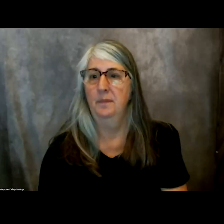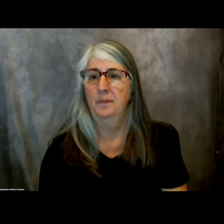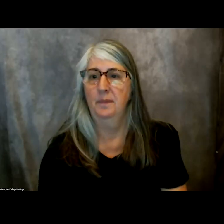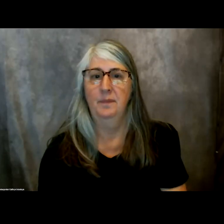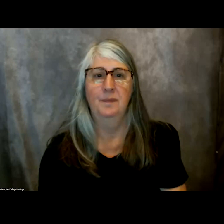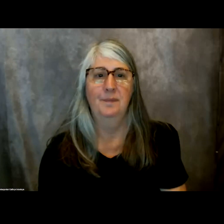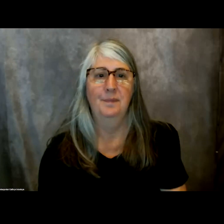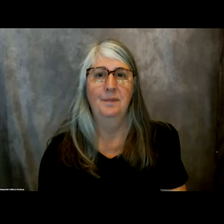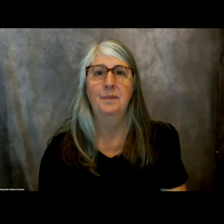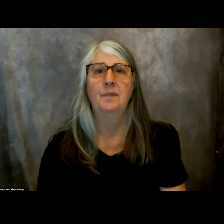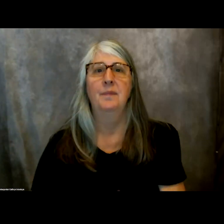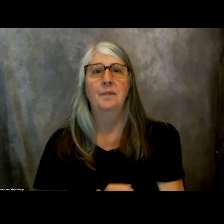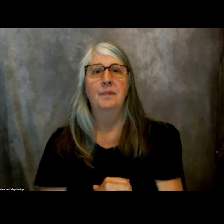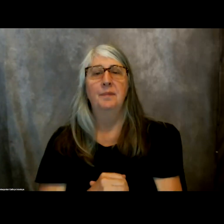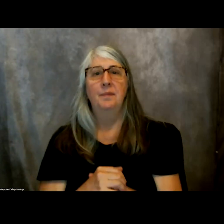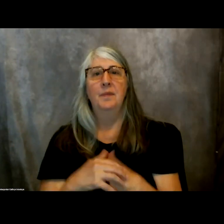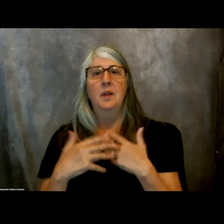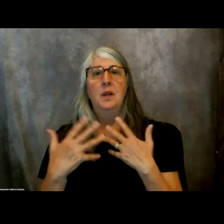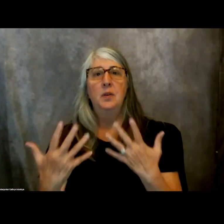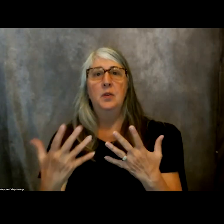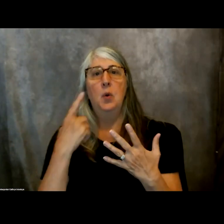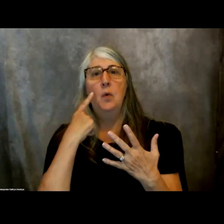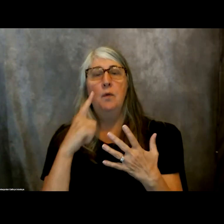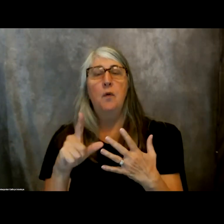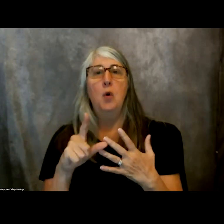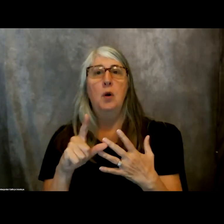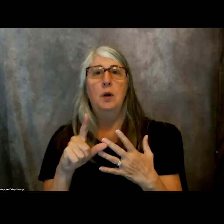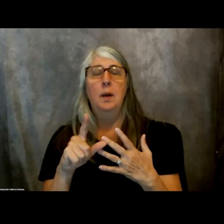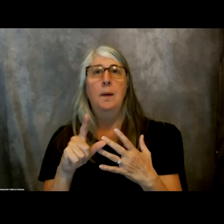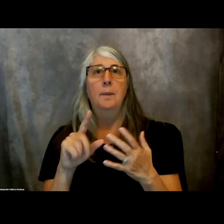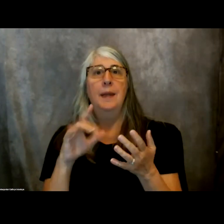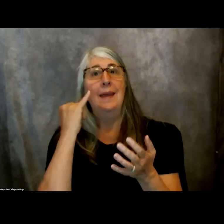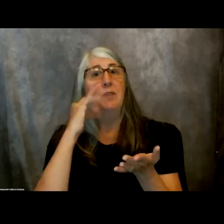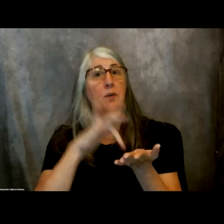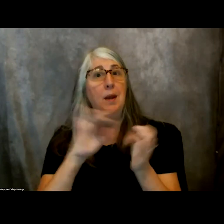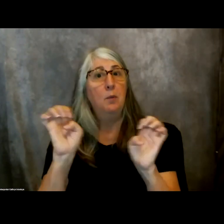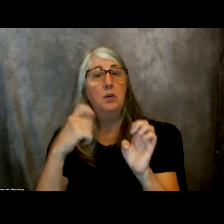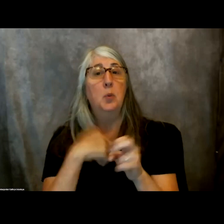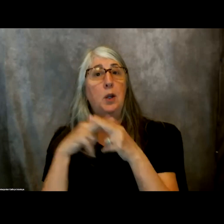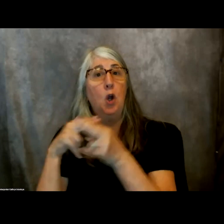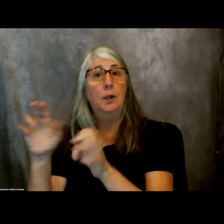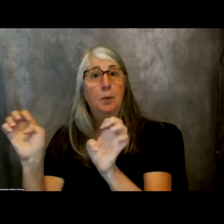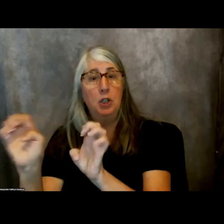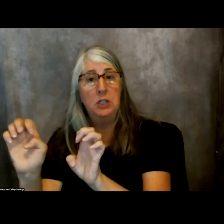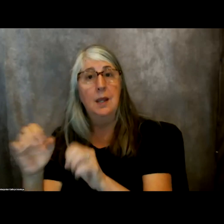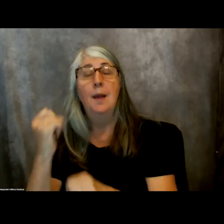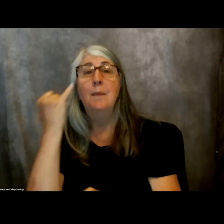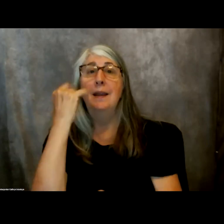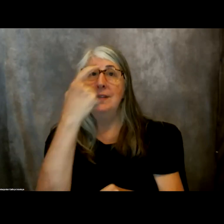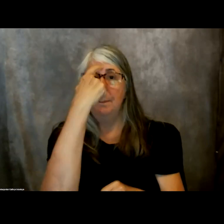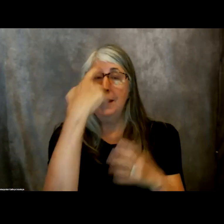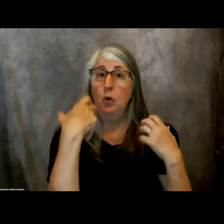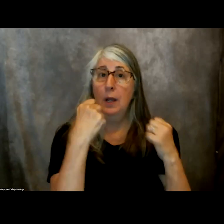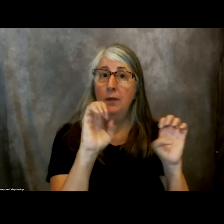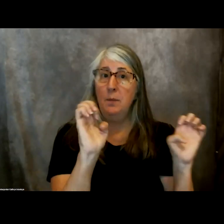issue that when an individual experiences a medical emergency, we call it an emergency. Yet when someone experiences a mental health emergency,